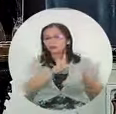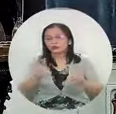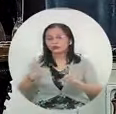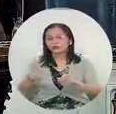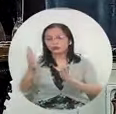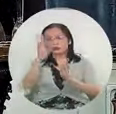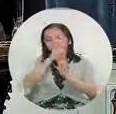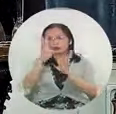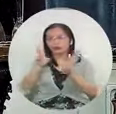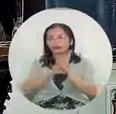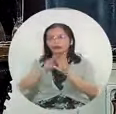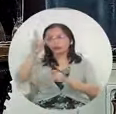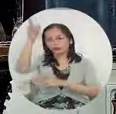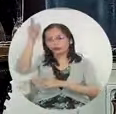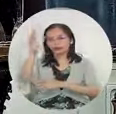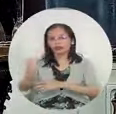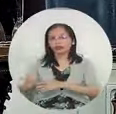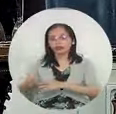forever.